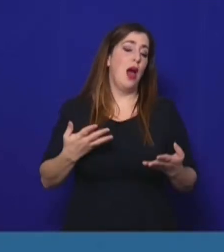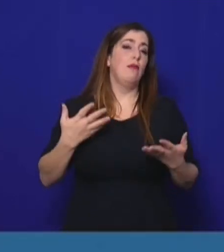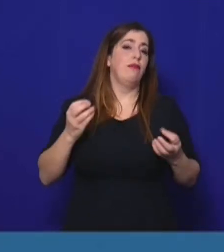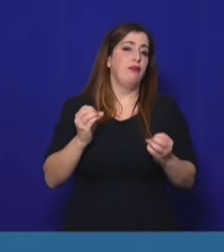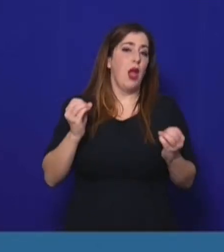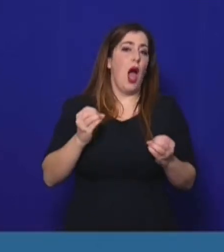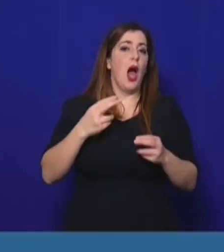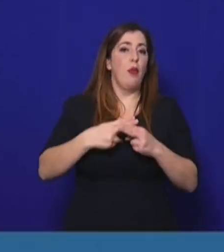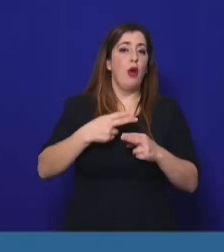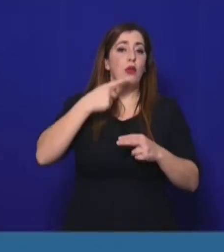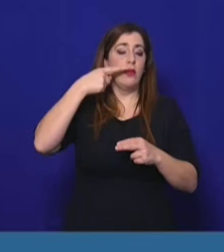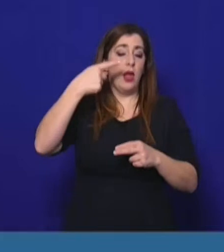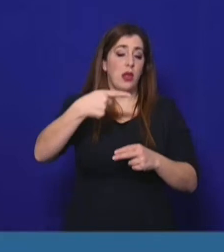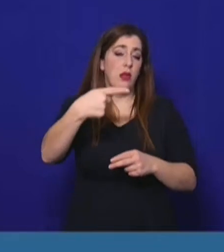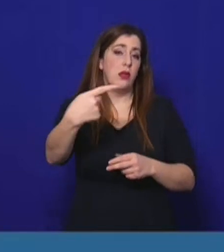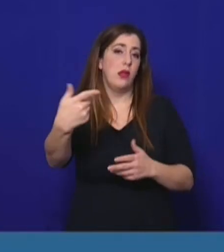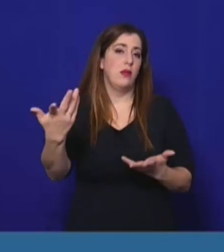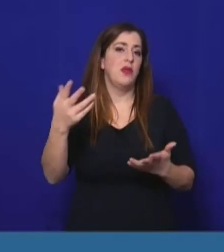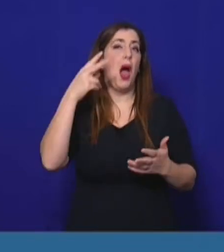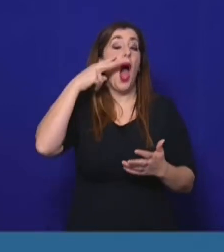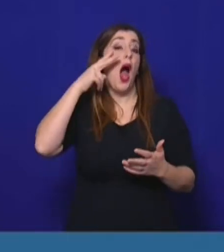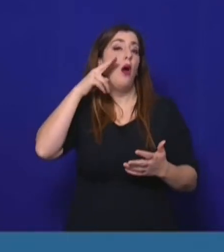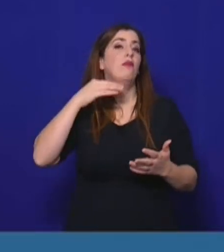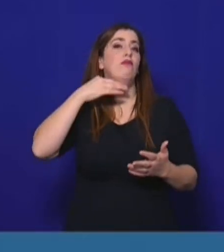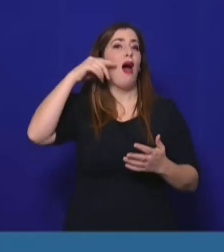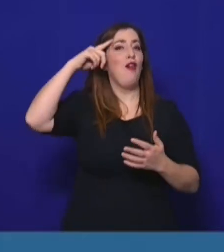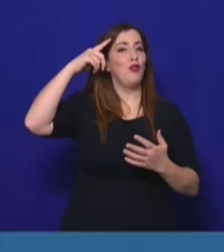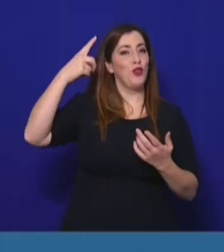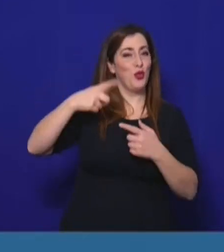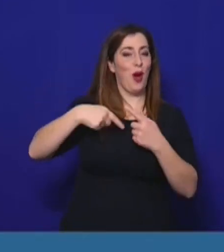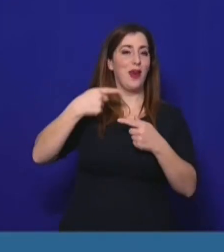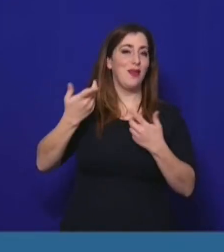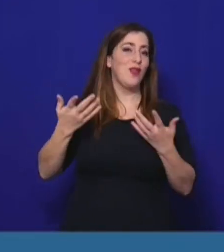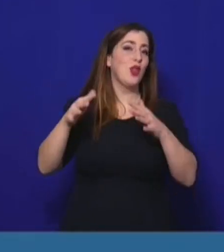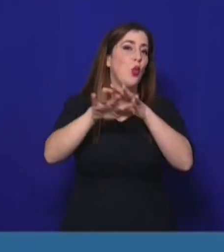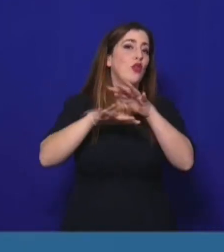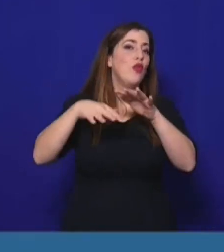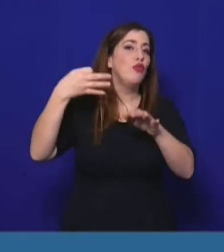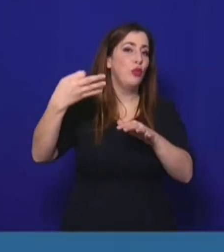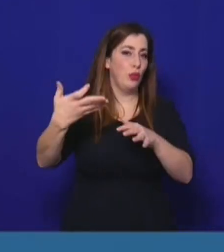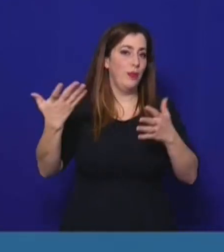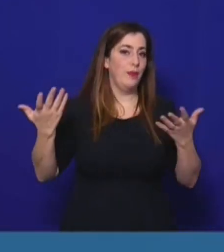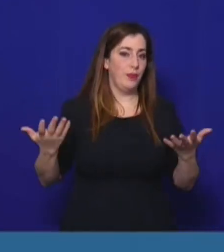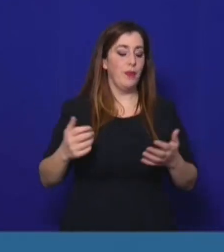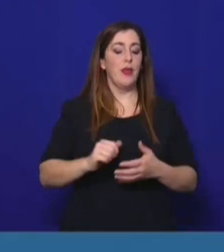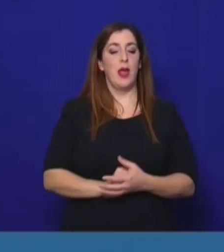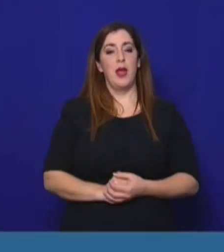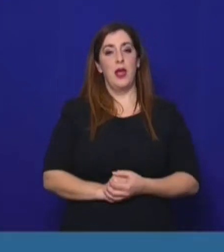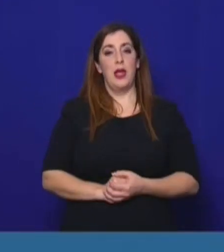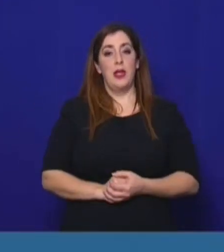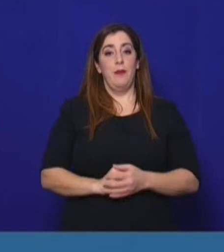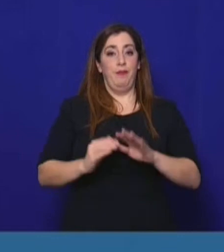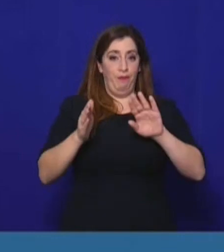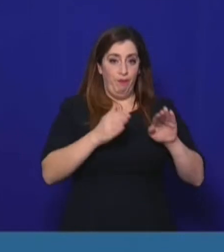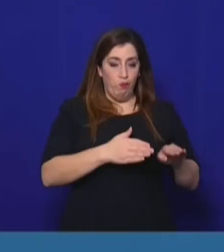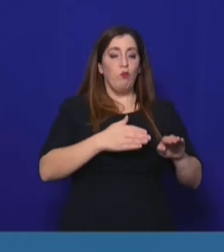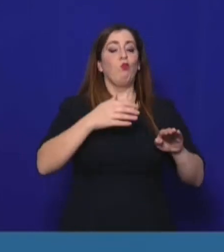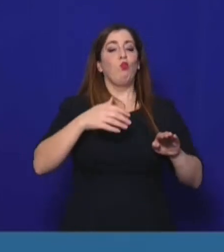sitwazzjoni pass. Fuq jekk ikunx tista' tixtrija del-vaccine le, mela din